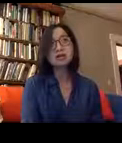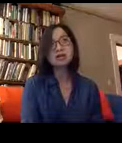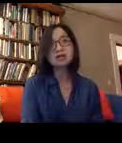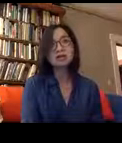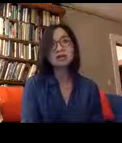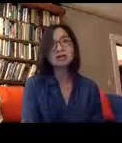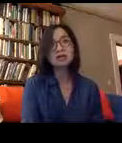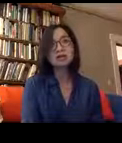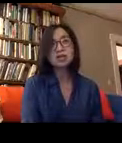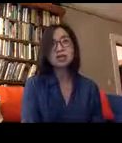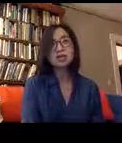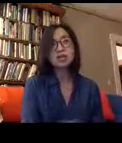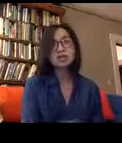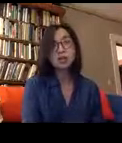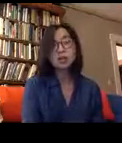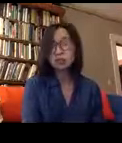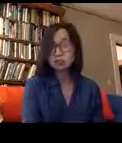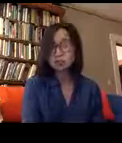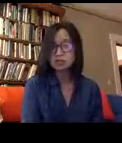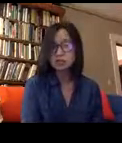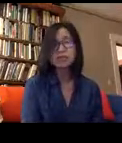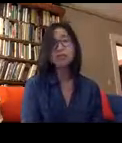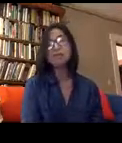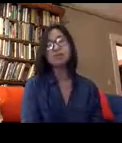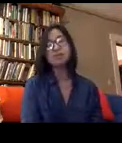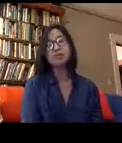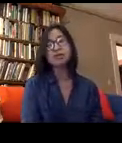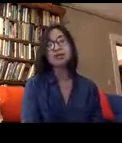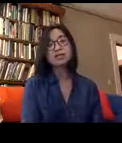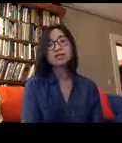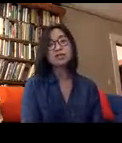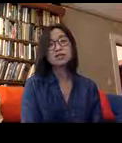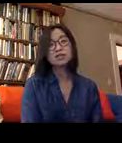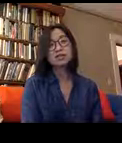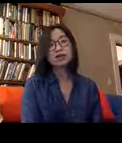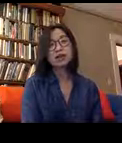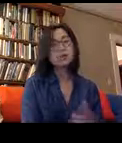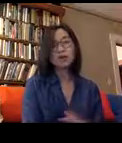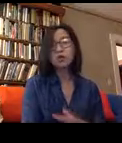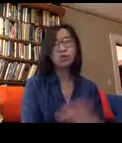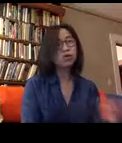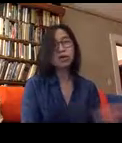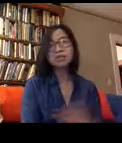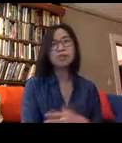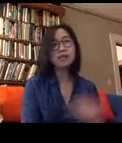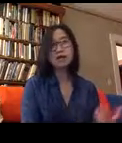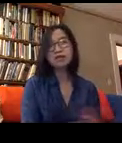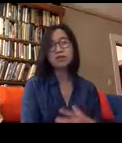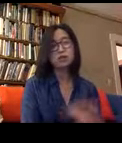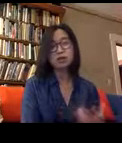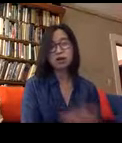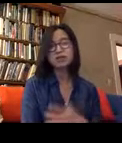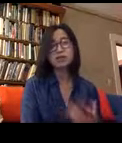as a global citizen. So I'm crossing, my life